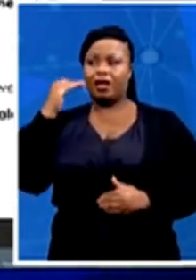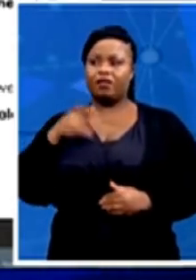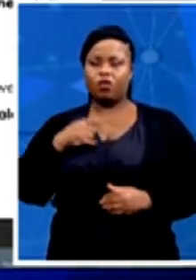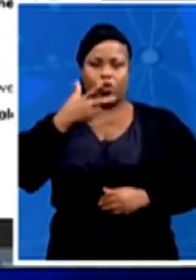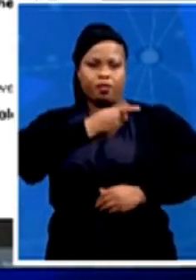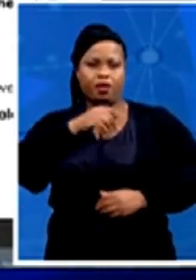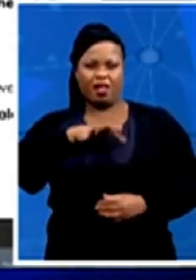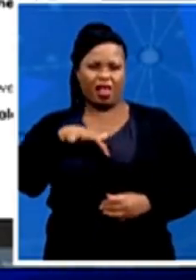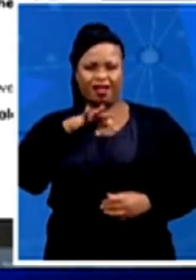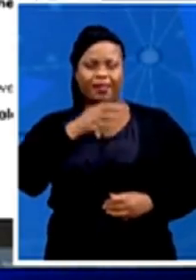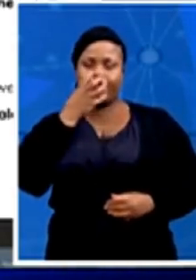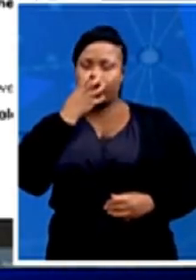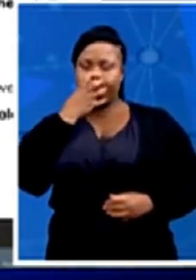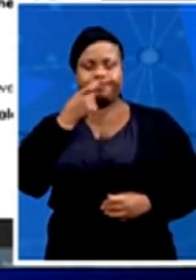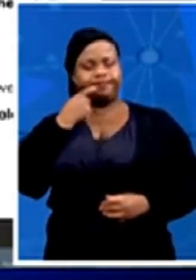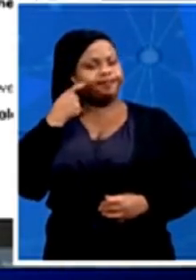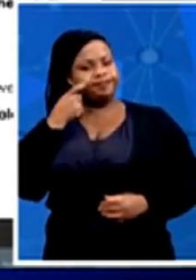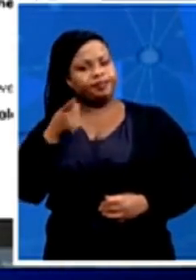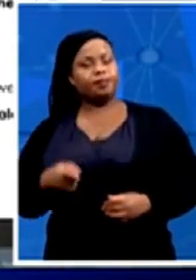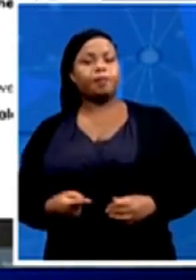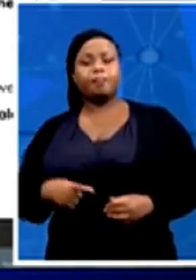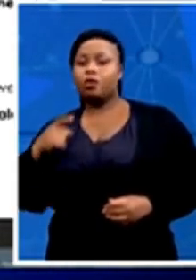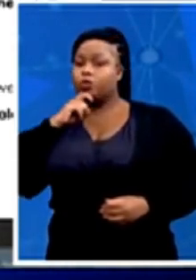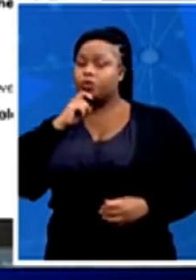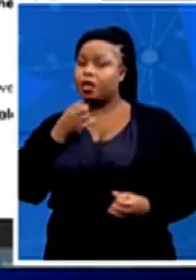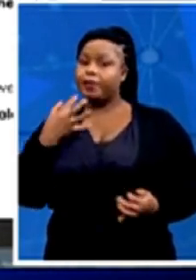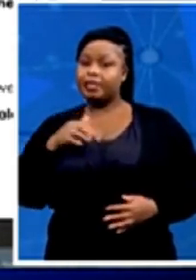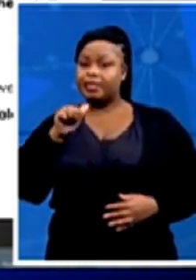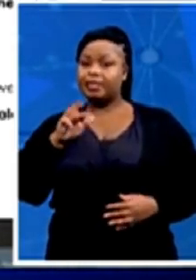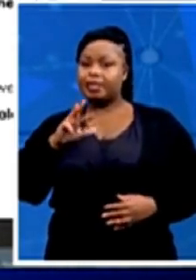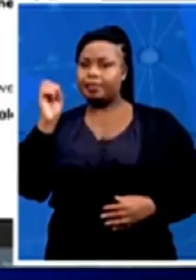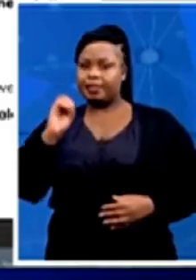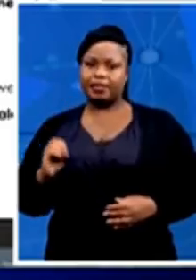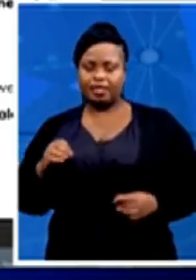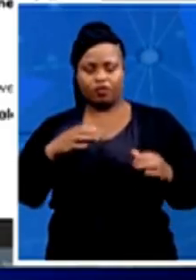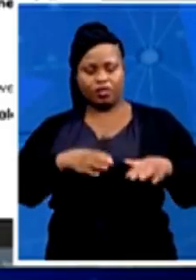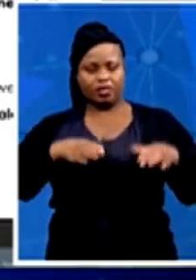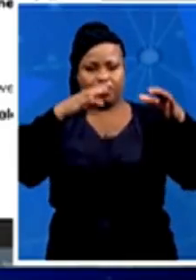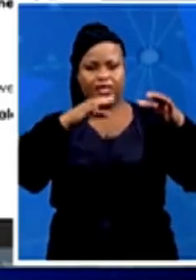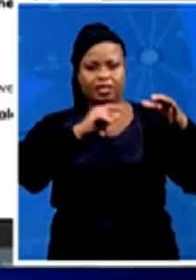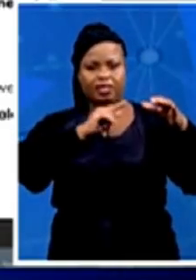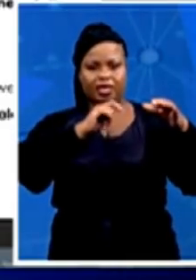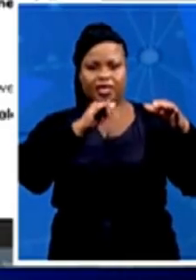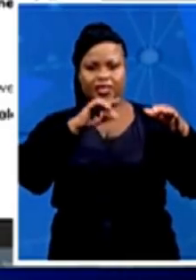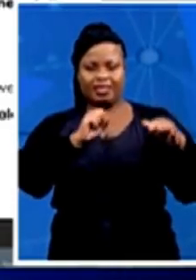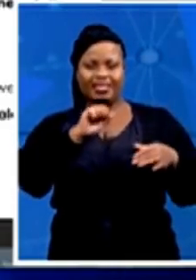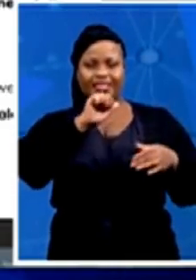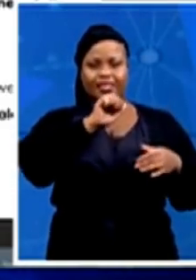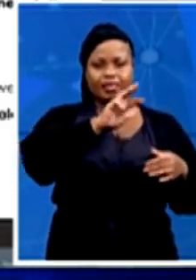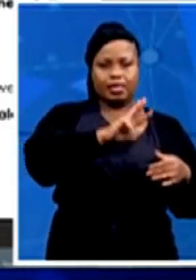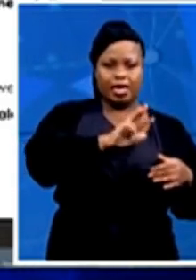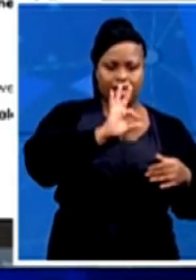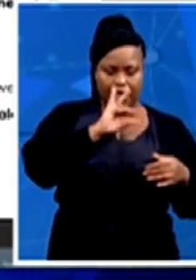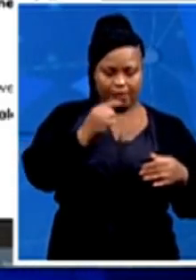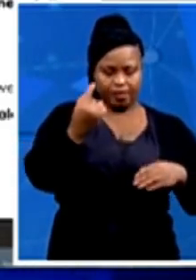of oxygen is at 69 tons per day. The production capacity in Afrox is 70 tons a day. So we are